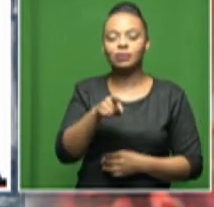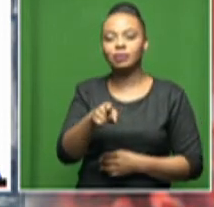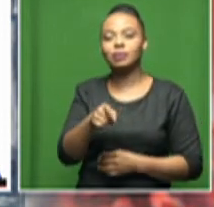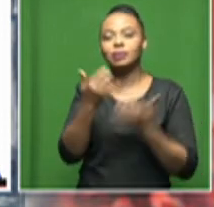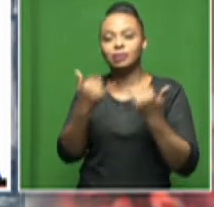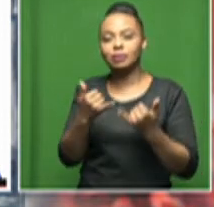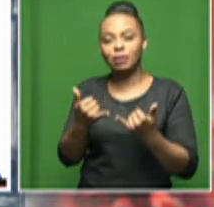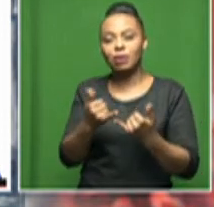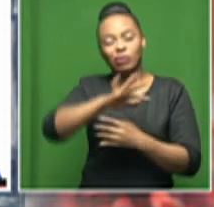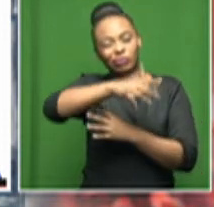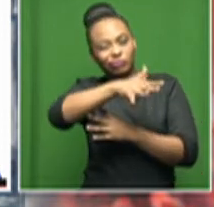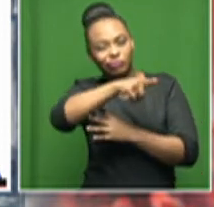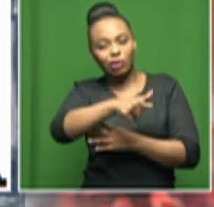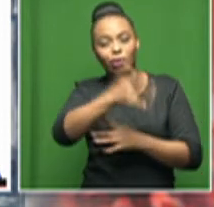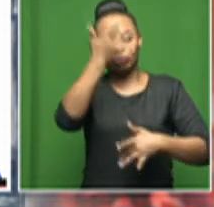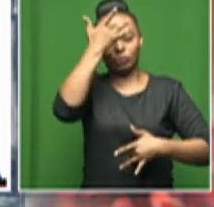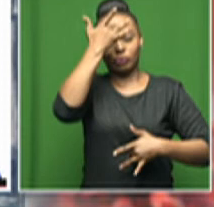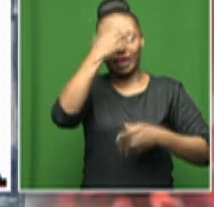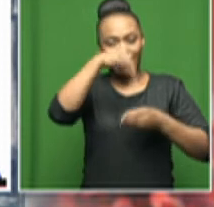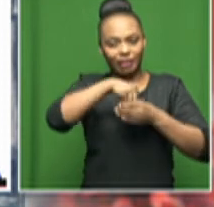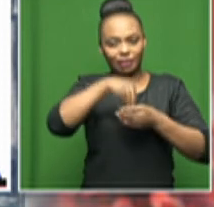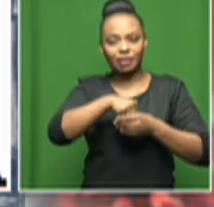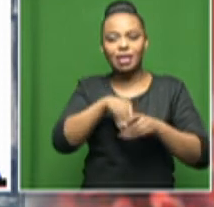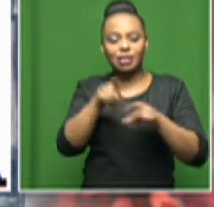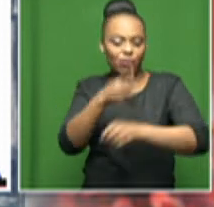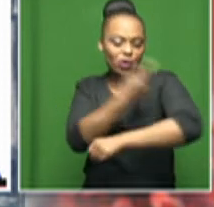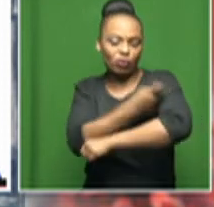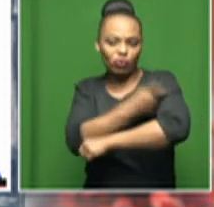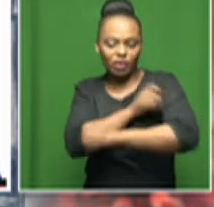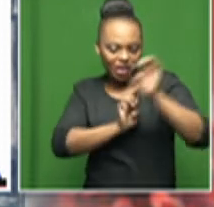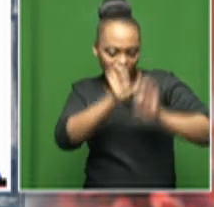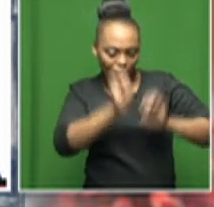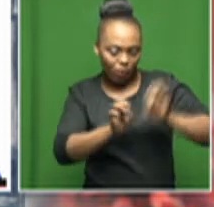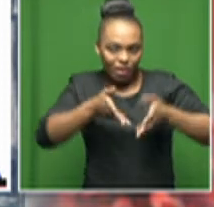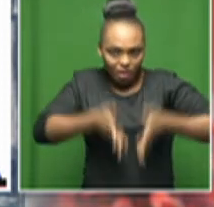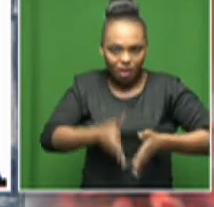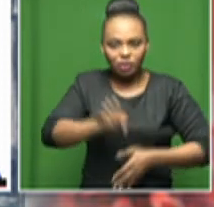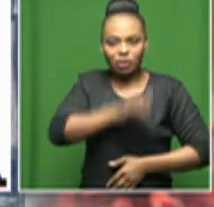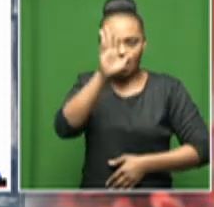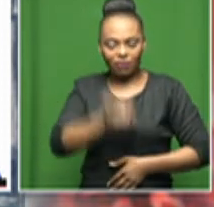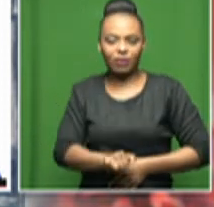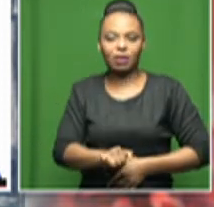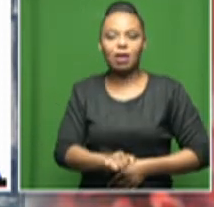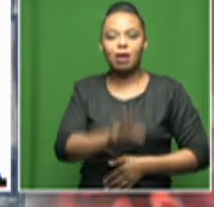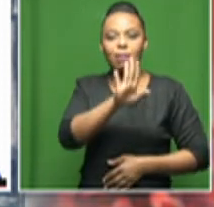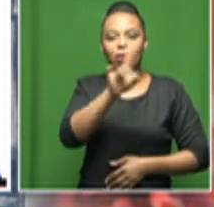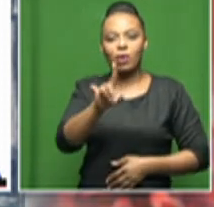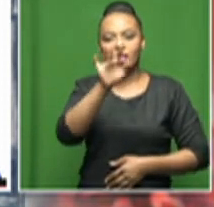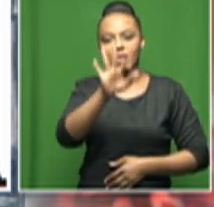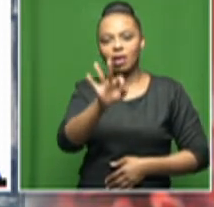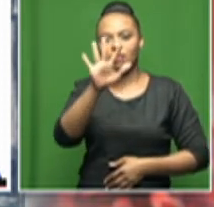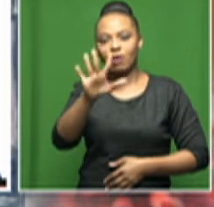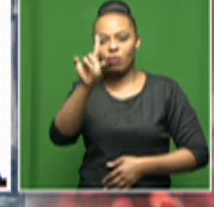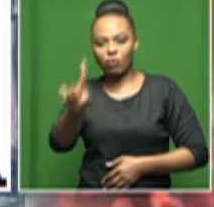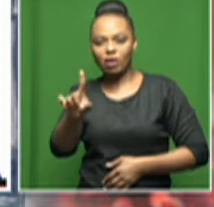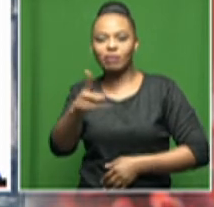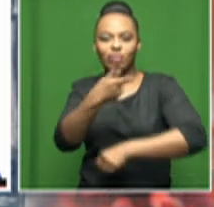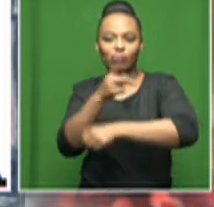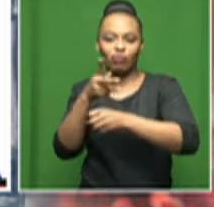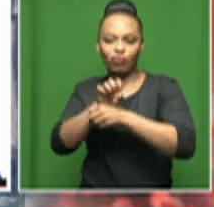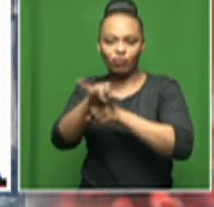protect against mild to moderate illness, including a vaccine that was evaluated in South Africa against the B1351 variant, and that is a